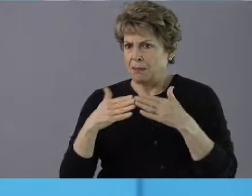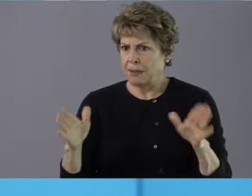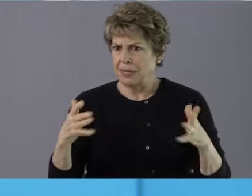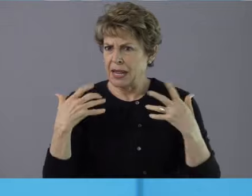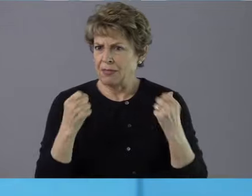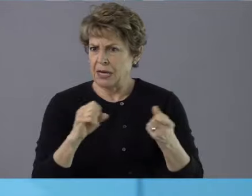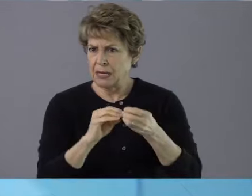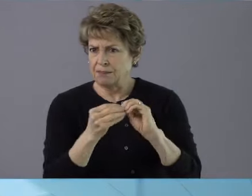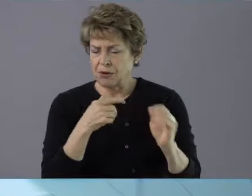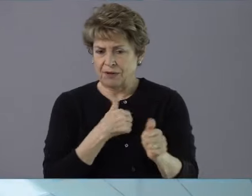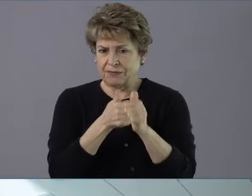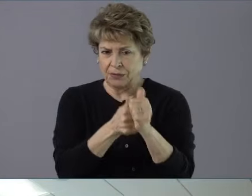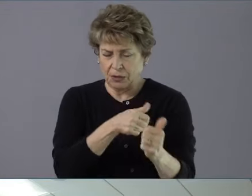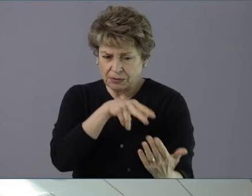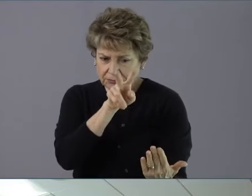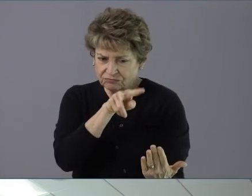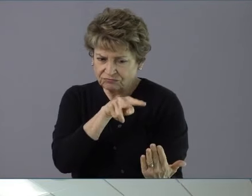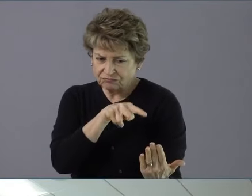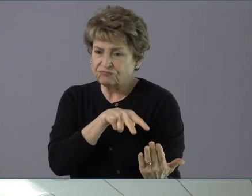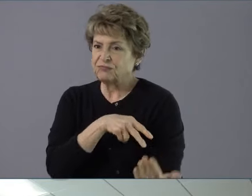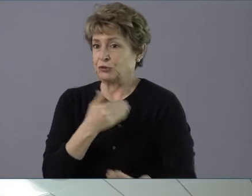Dennis.